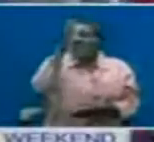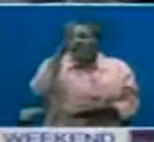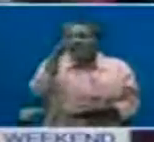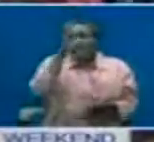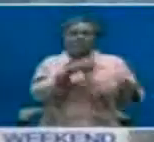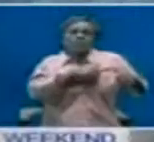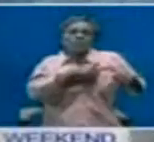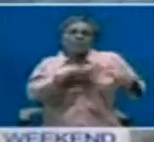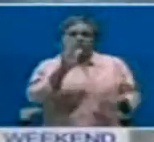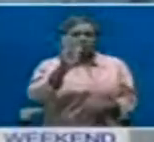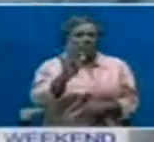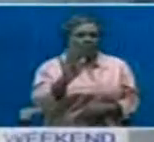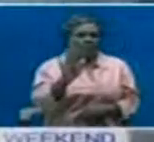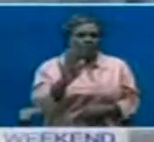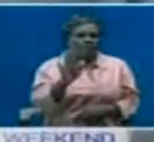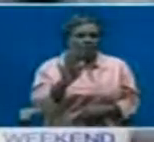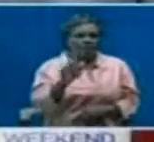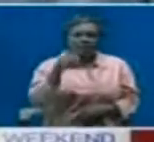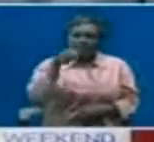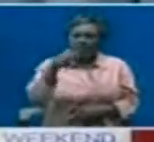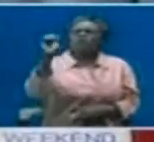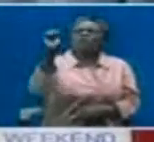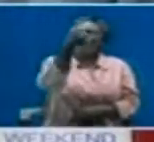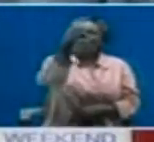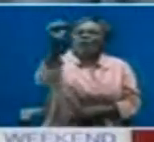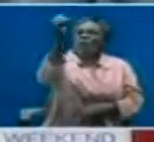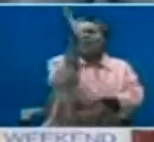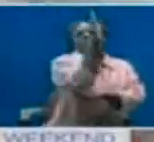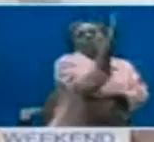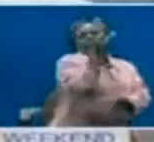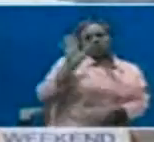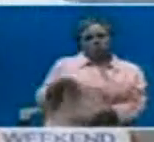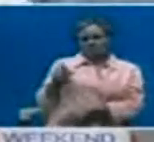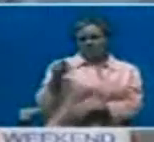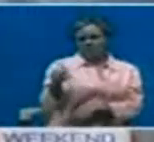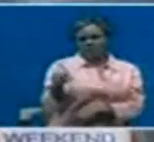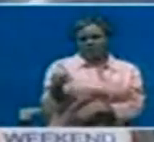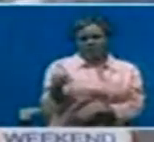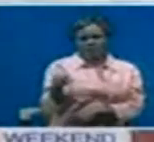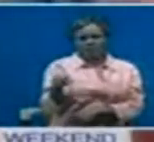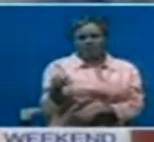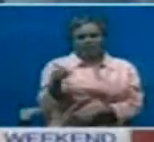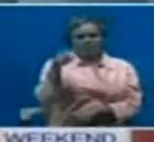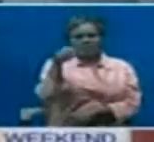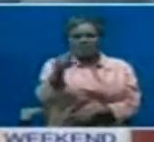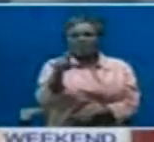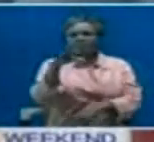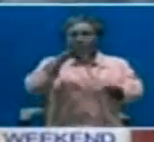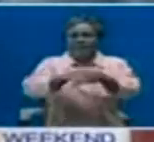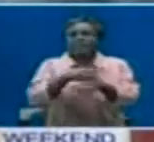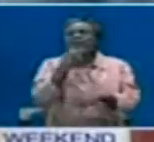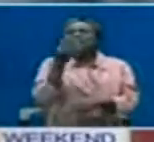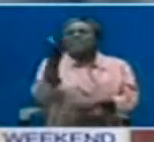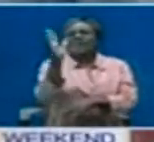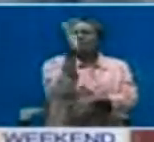lovers. Kwa sababu wasimbi wanapenda kutembea basi kwa msituni, sio kwa nyumba. Unajua basa naiba basu watu kwa mistuni